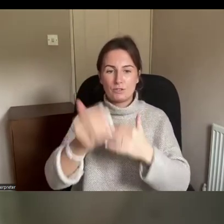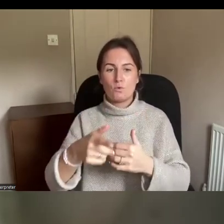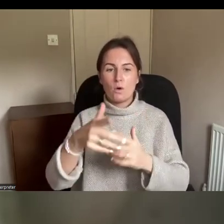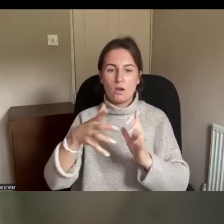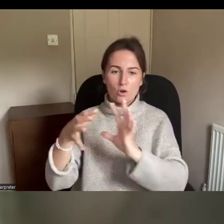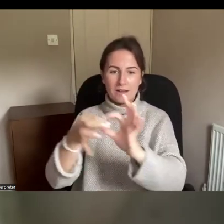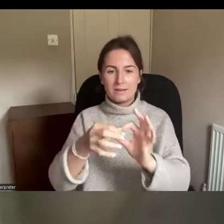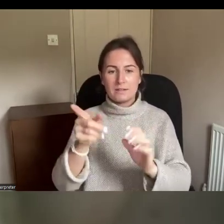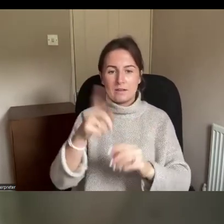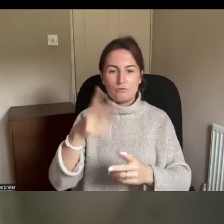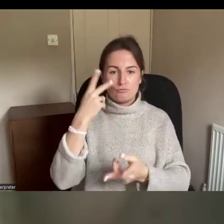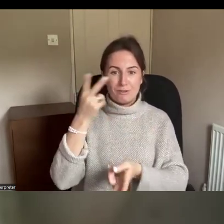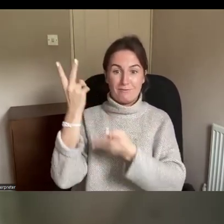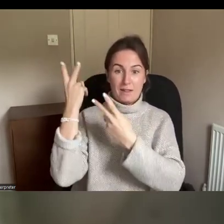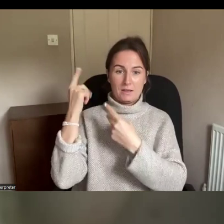December.